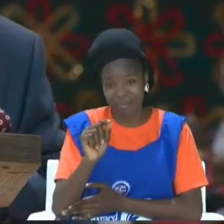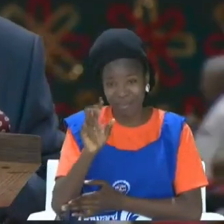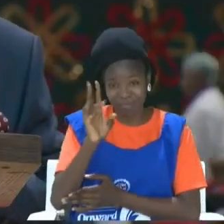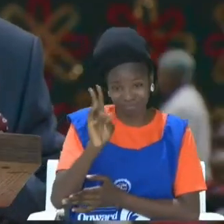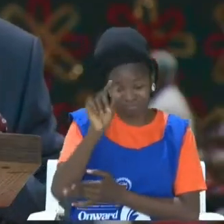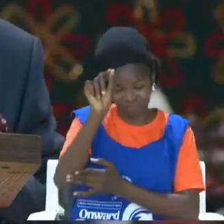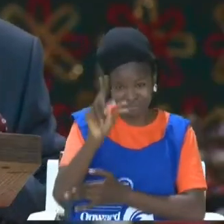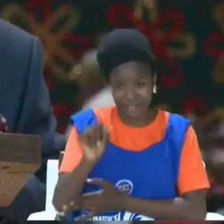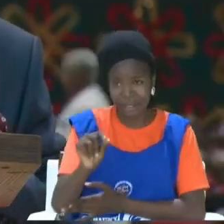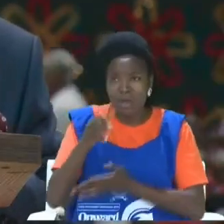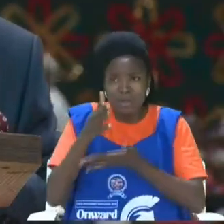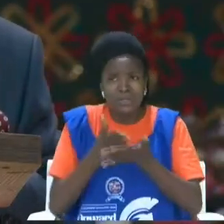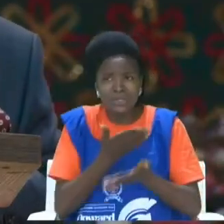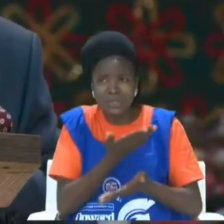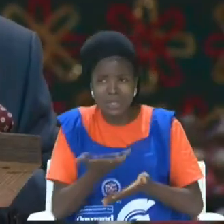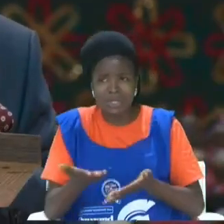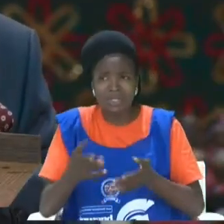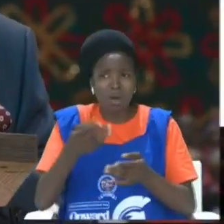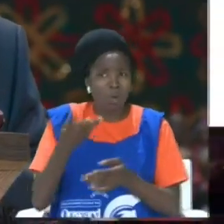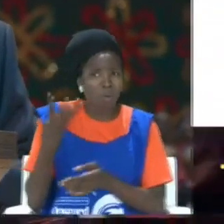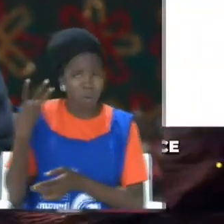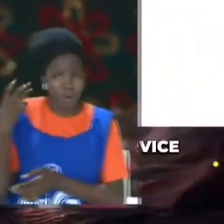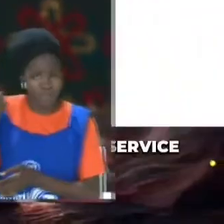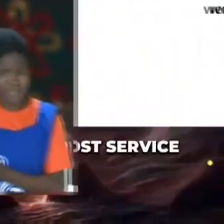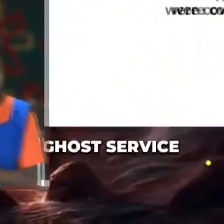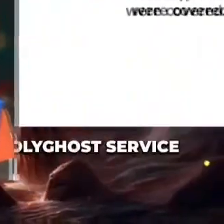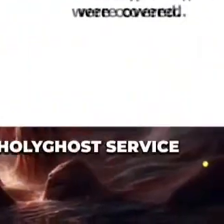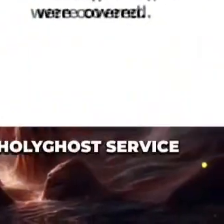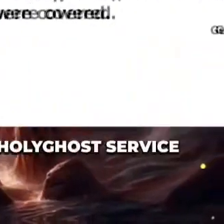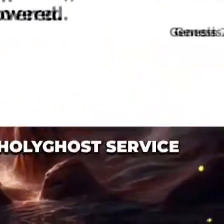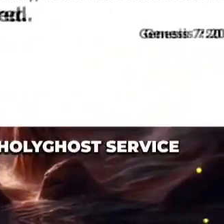Such was the